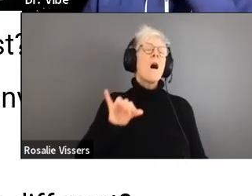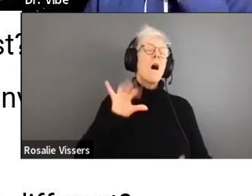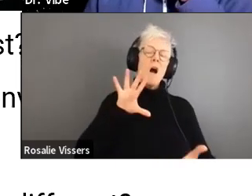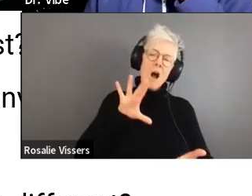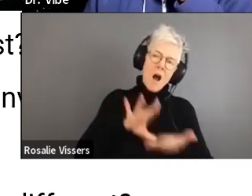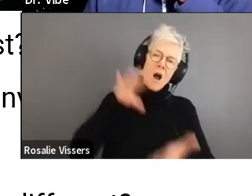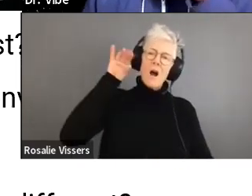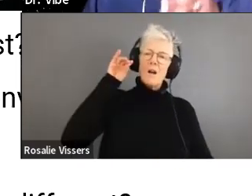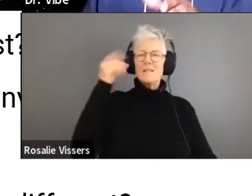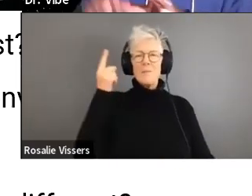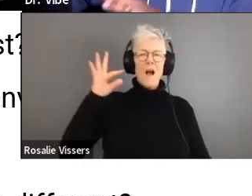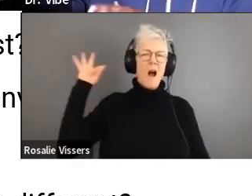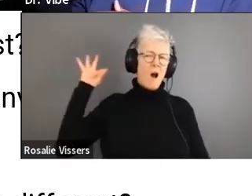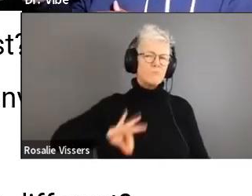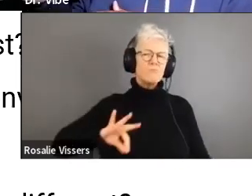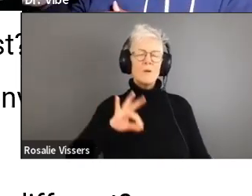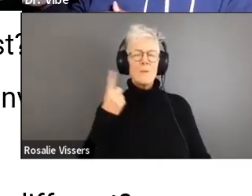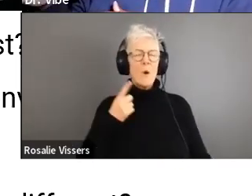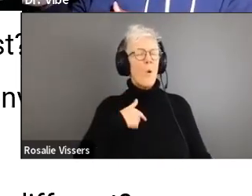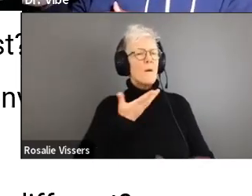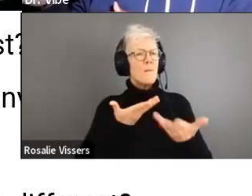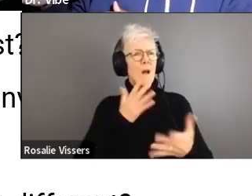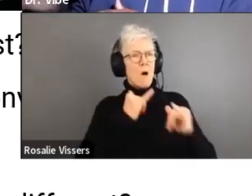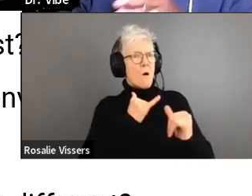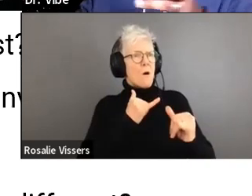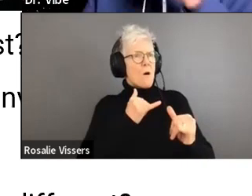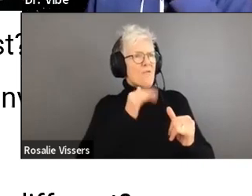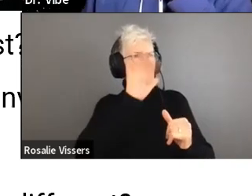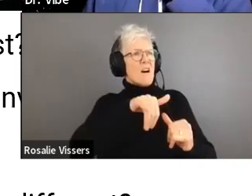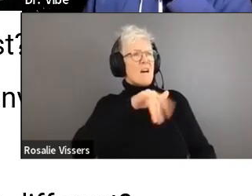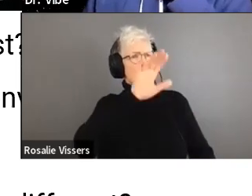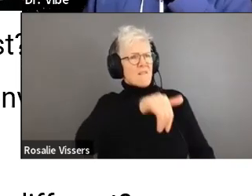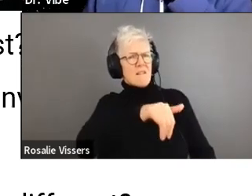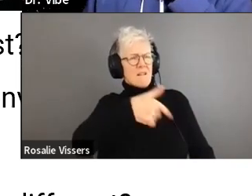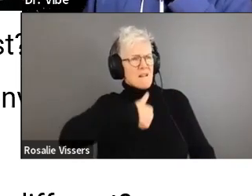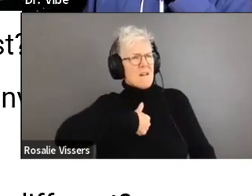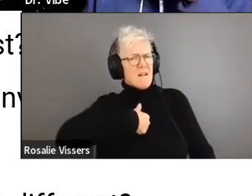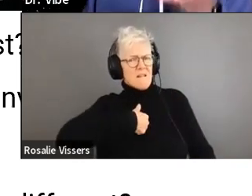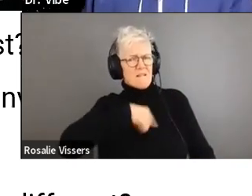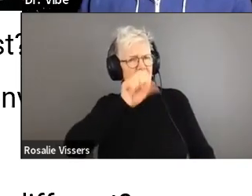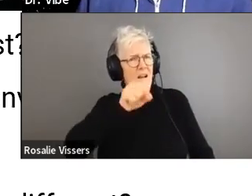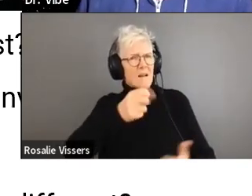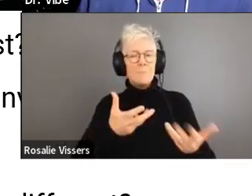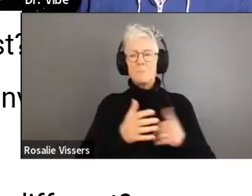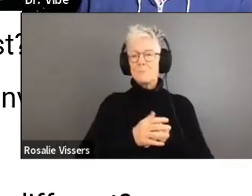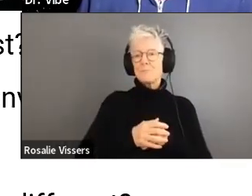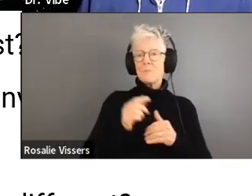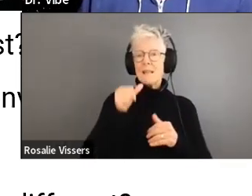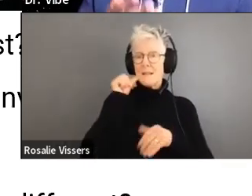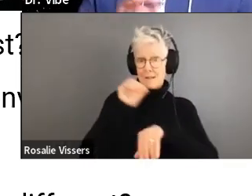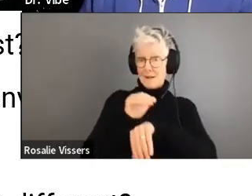going, wow, or they can relate to that person saying, oh, I can relate with that. Even up to last